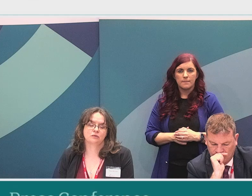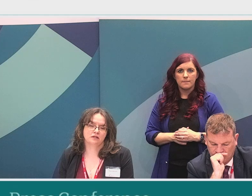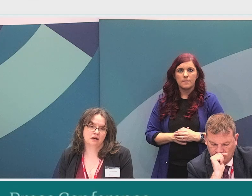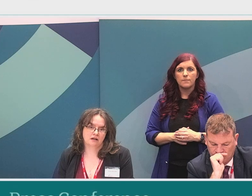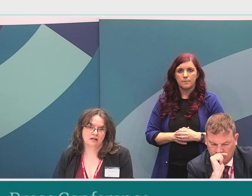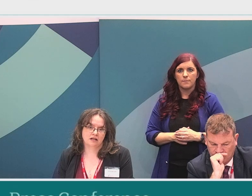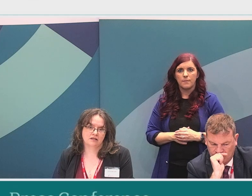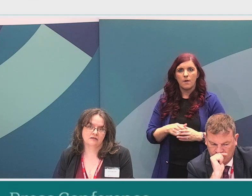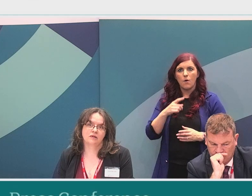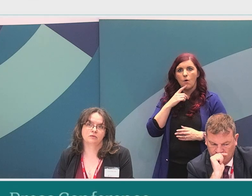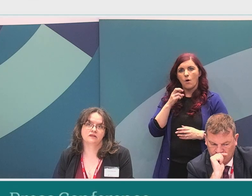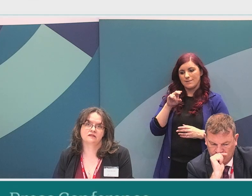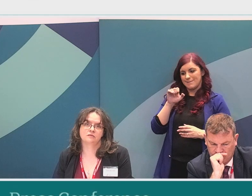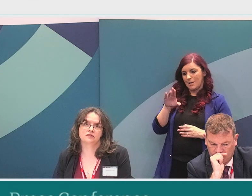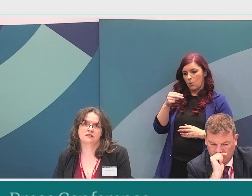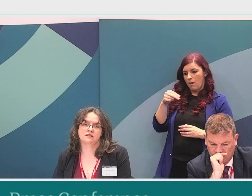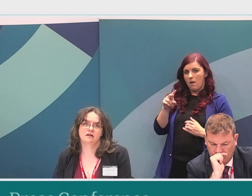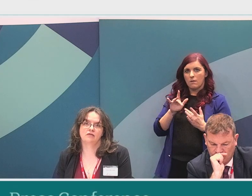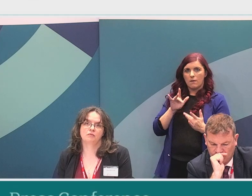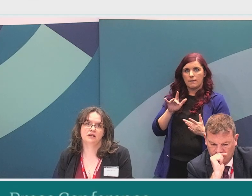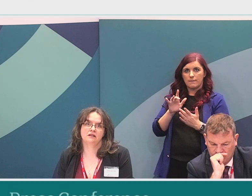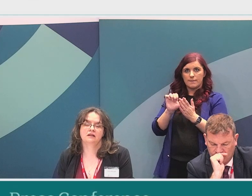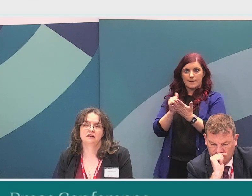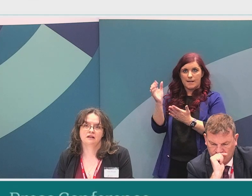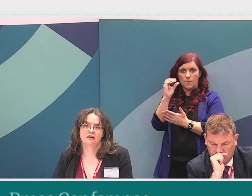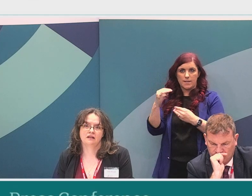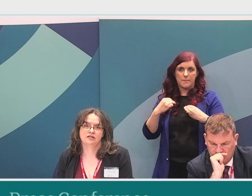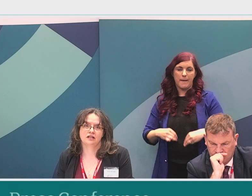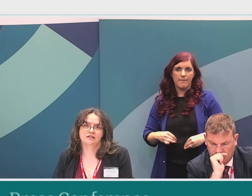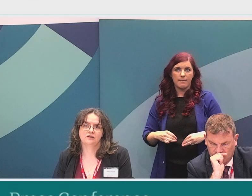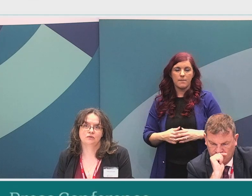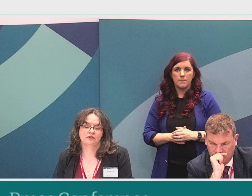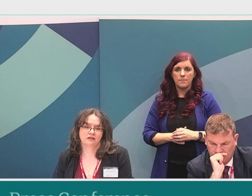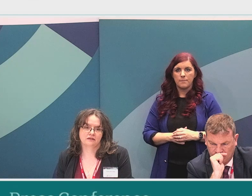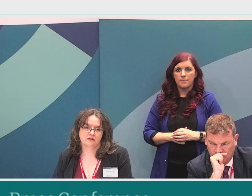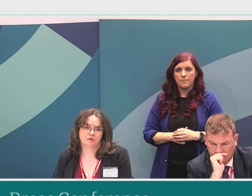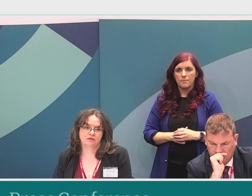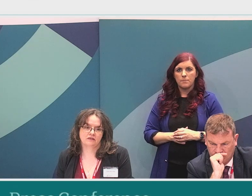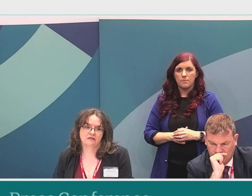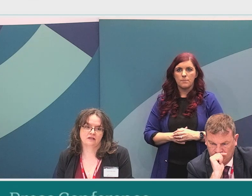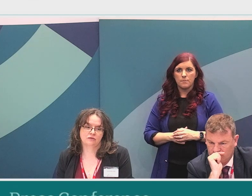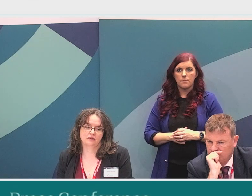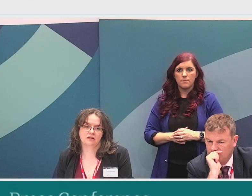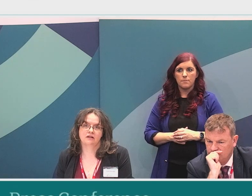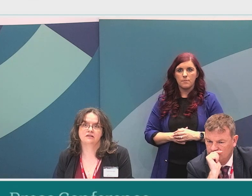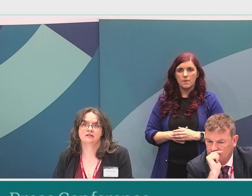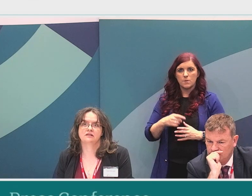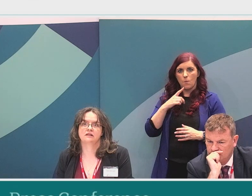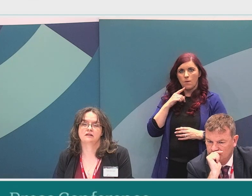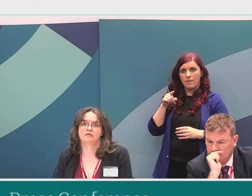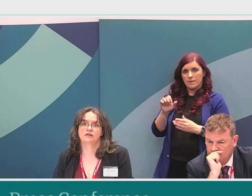sexual non-contact as well, with 16% of men aged 18 and over in Ireland have experienced sexual